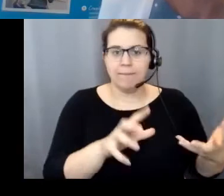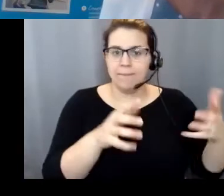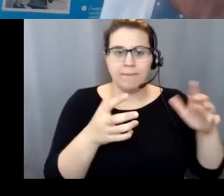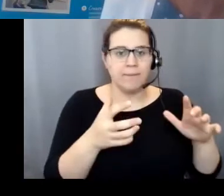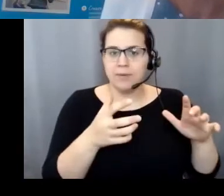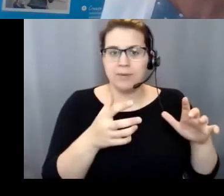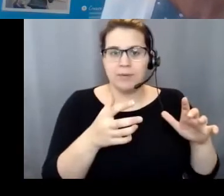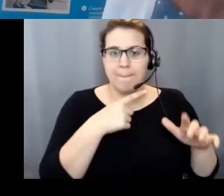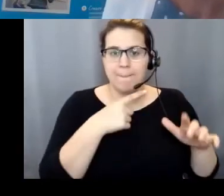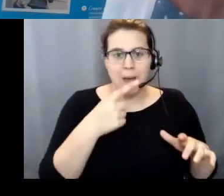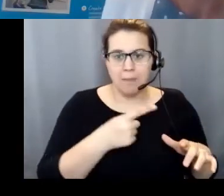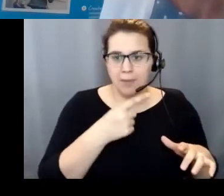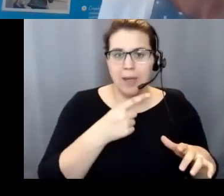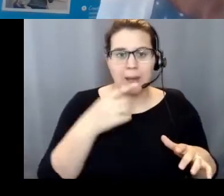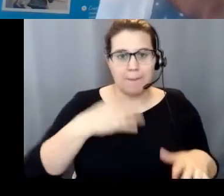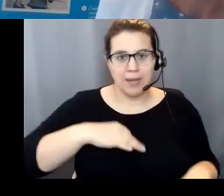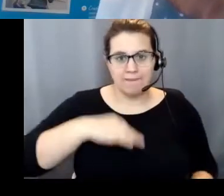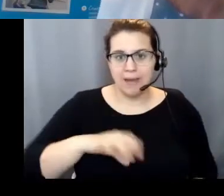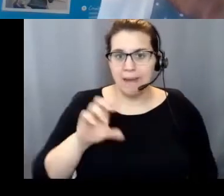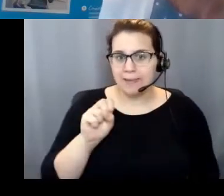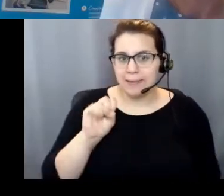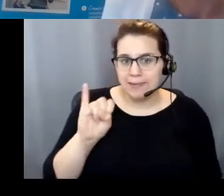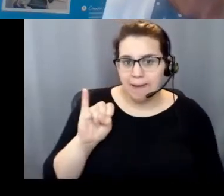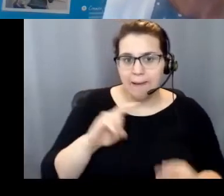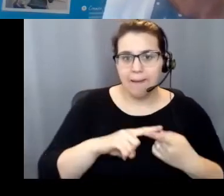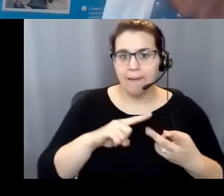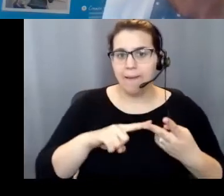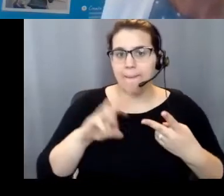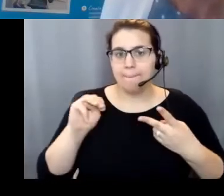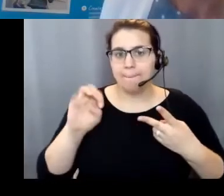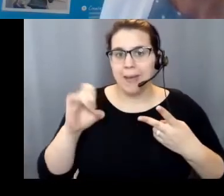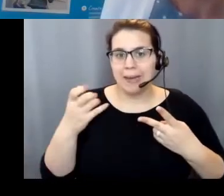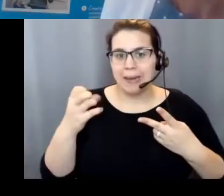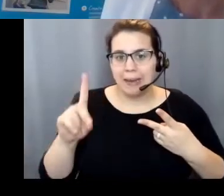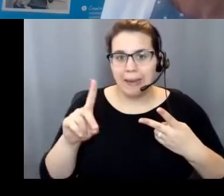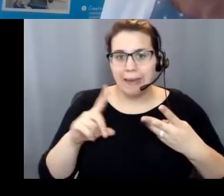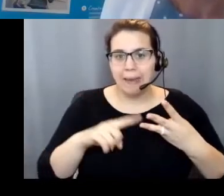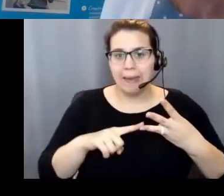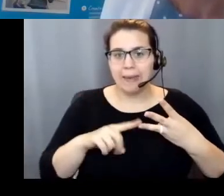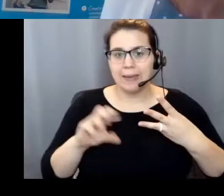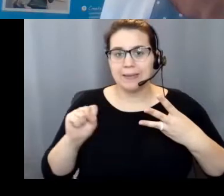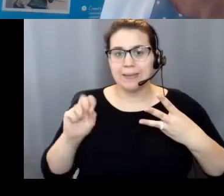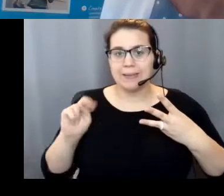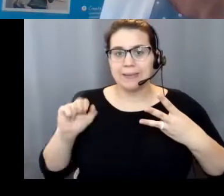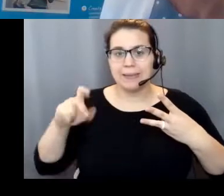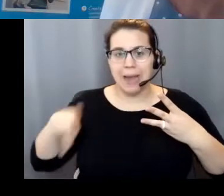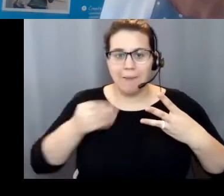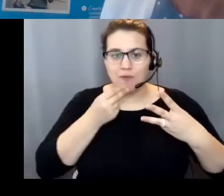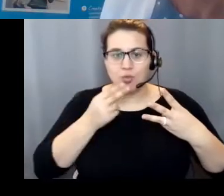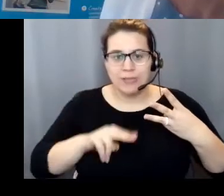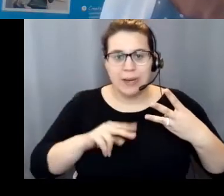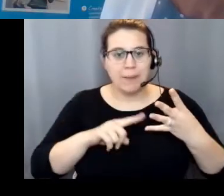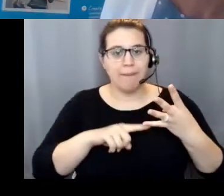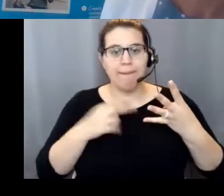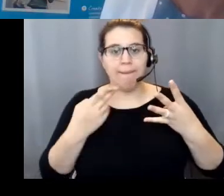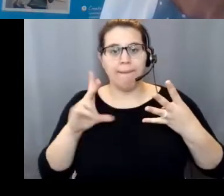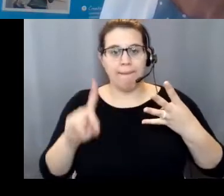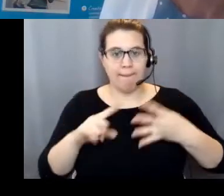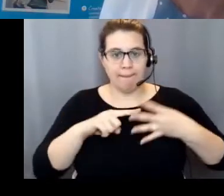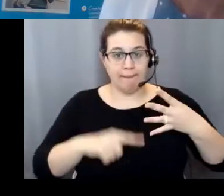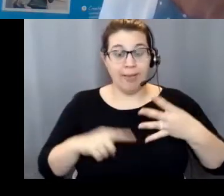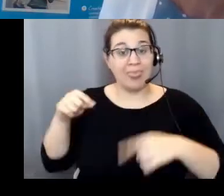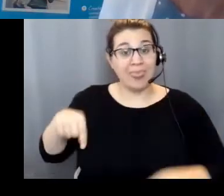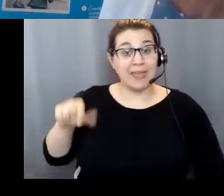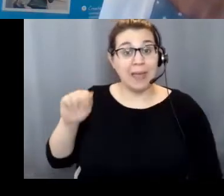programs such as SSI, Medicaid, SNAP, and HUD. The ABLE Act also gave states the mechanism